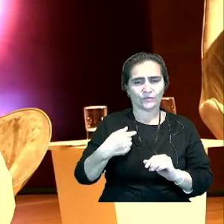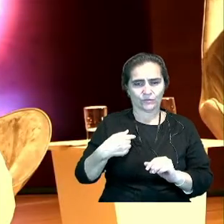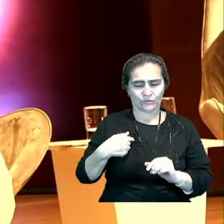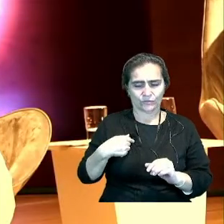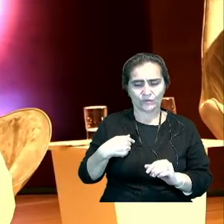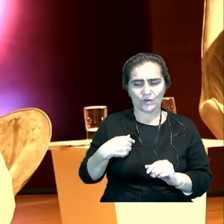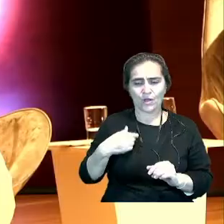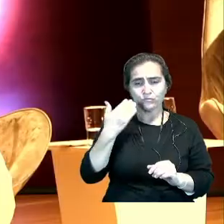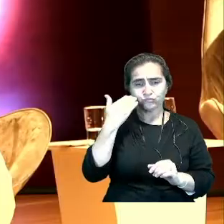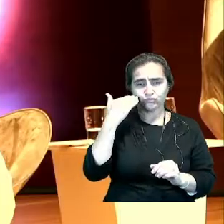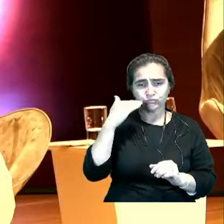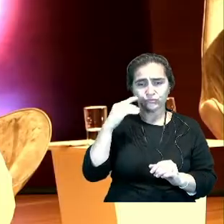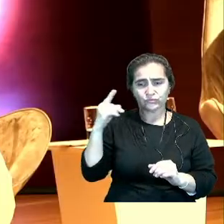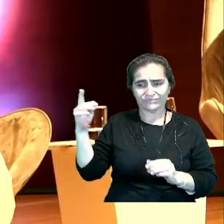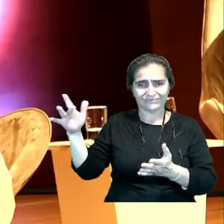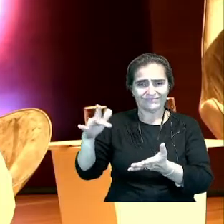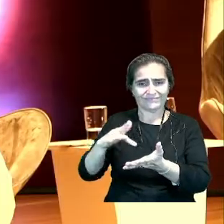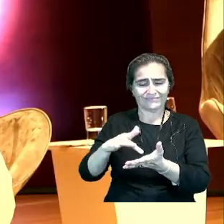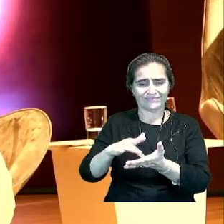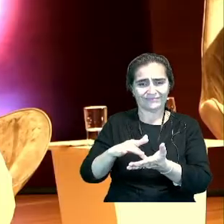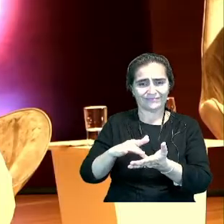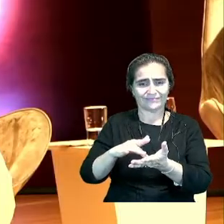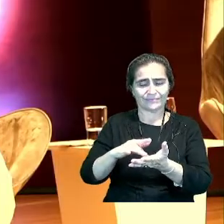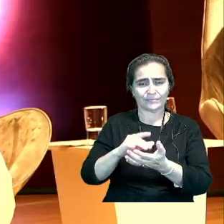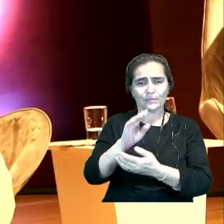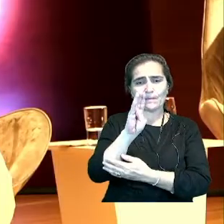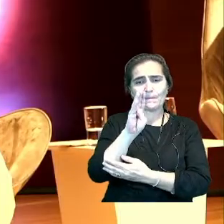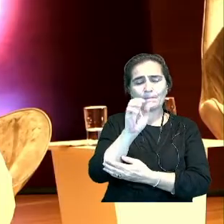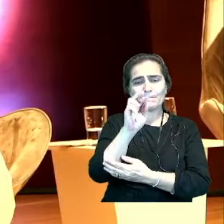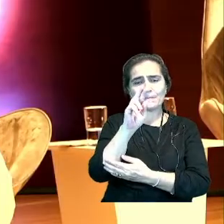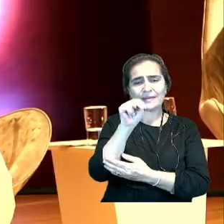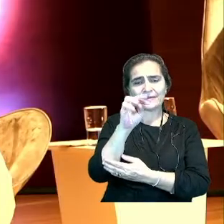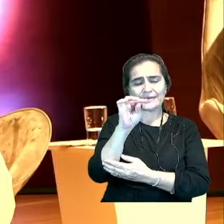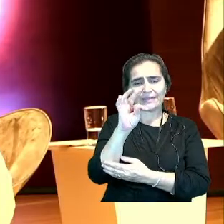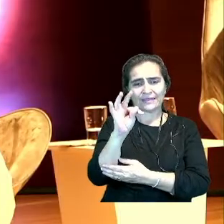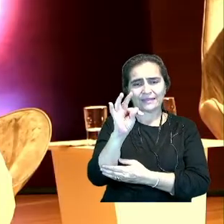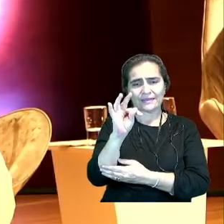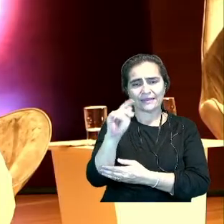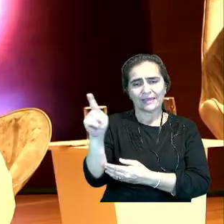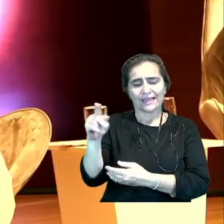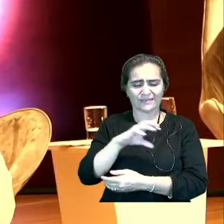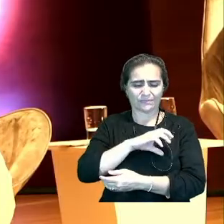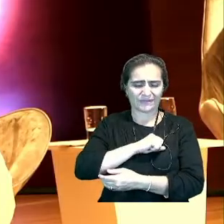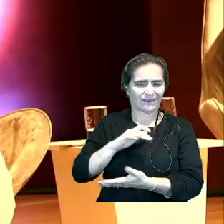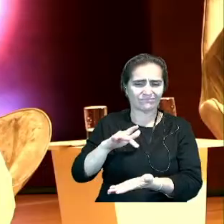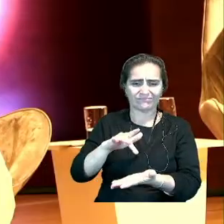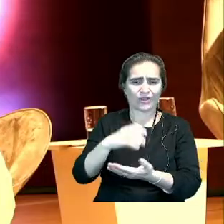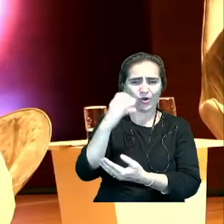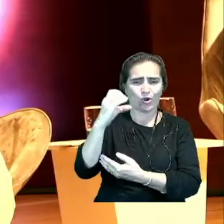be assured of CARICOM's solidarity with you, support,